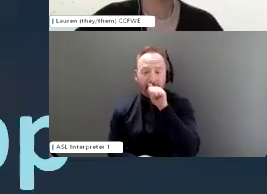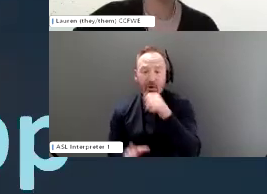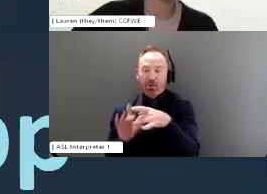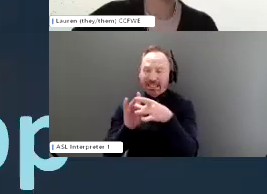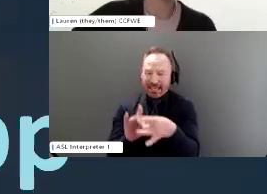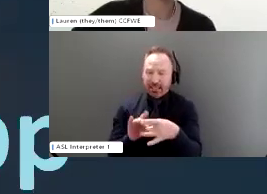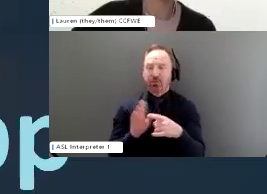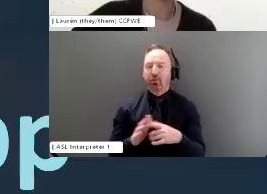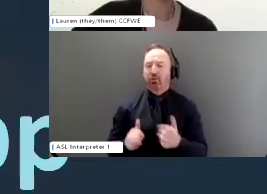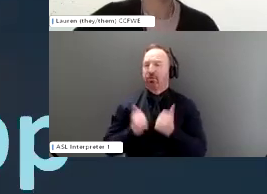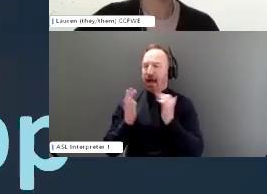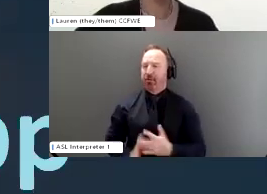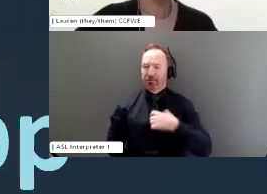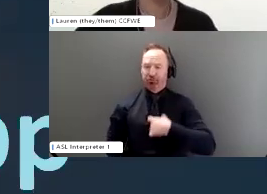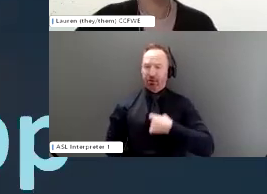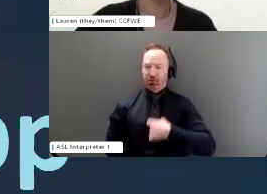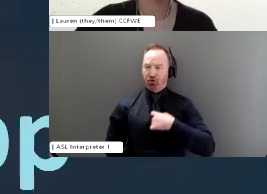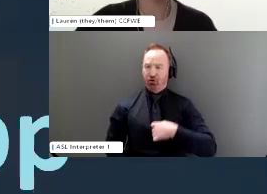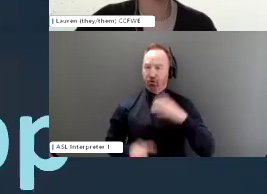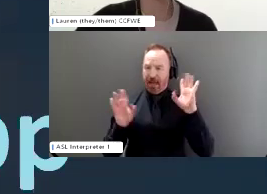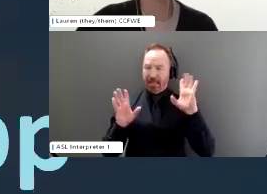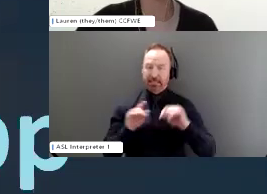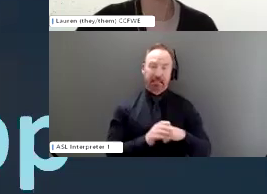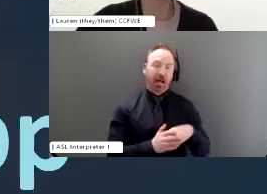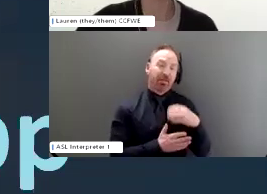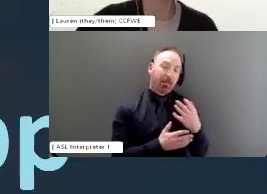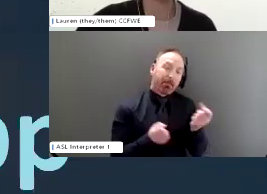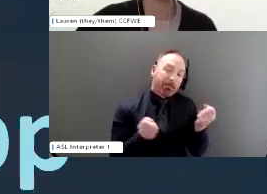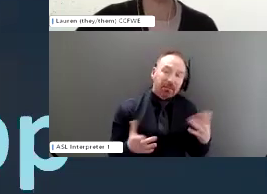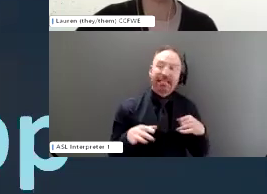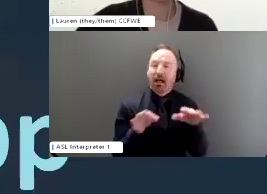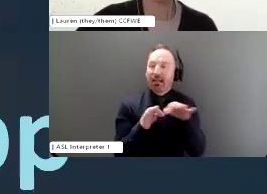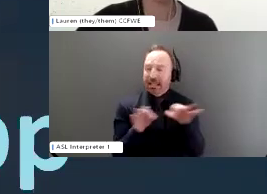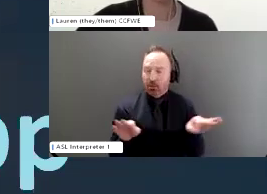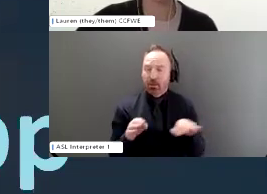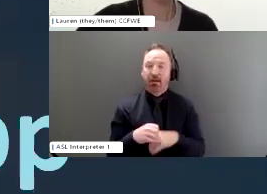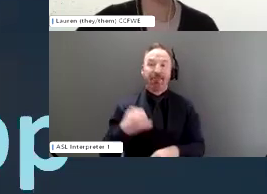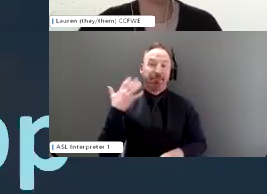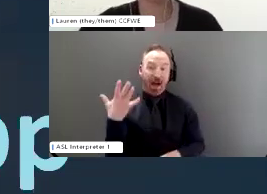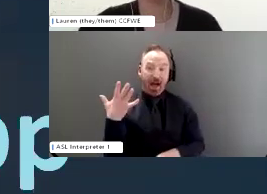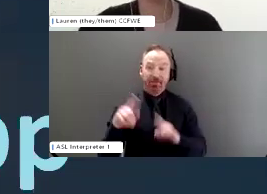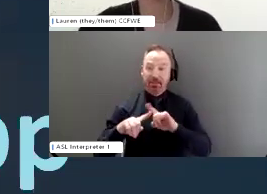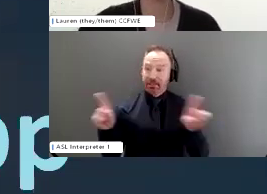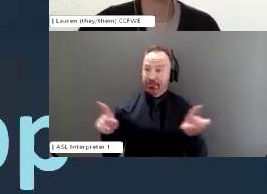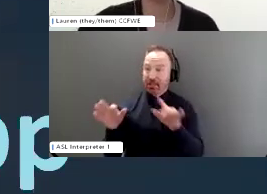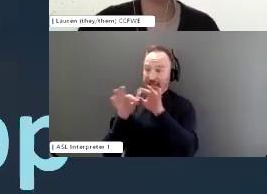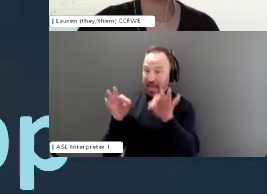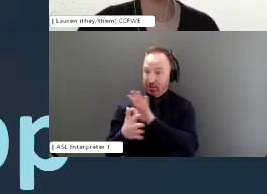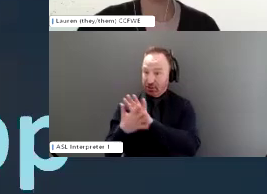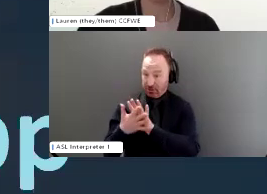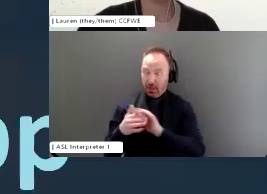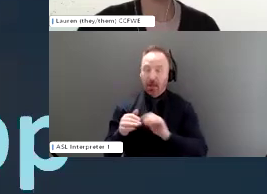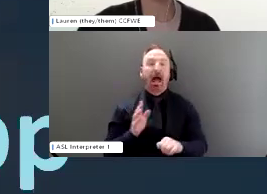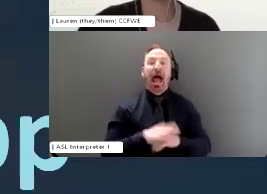some of the features include it has multilingual content, so it's available in 5 different languages. It has security